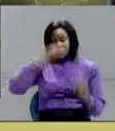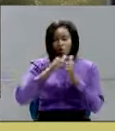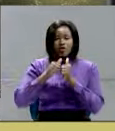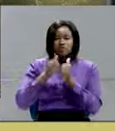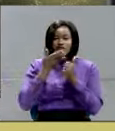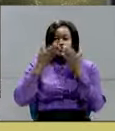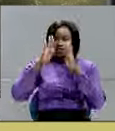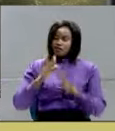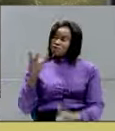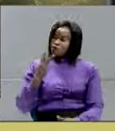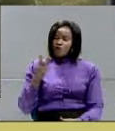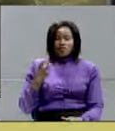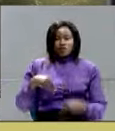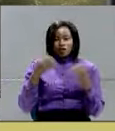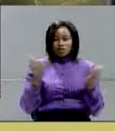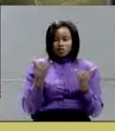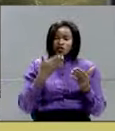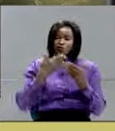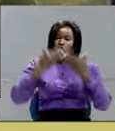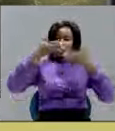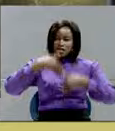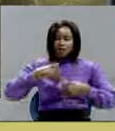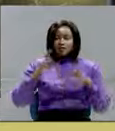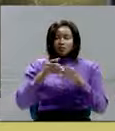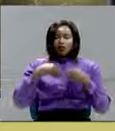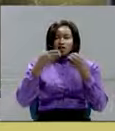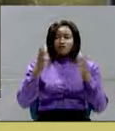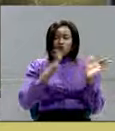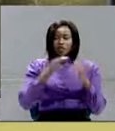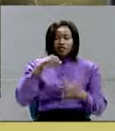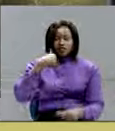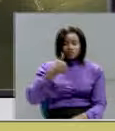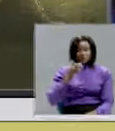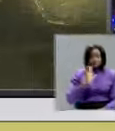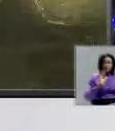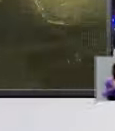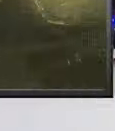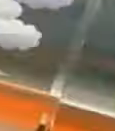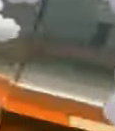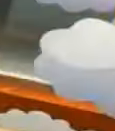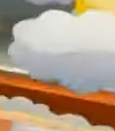Sign Language. From the team and I, have a lovely night, and we'll leave you with a weather forecast.